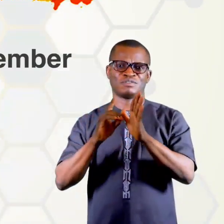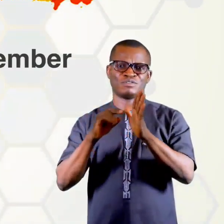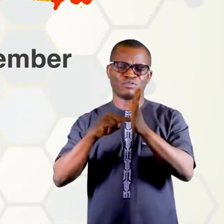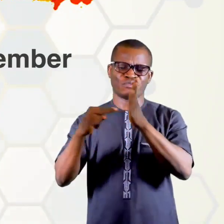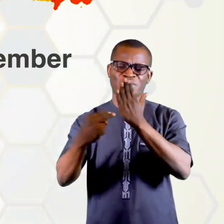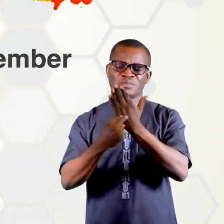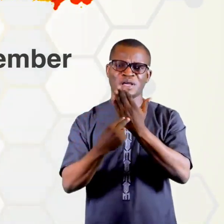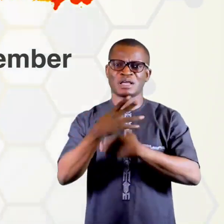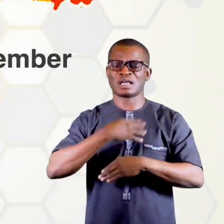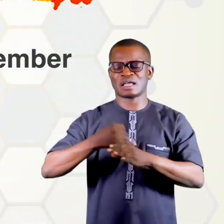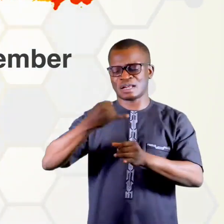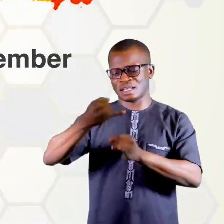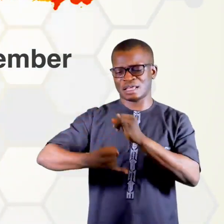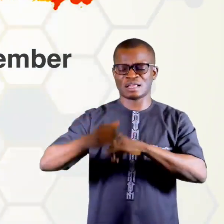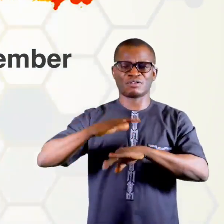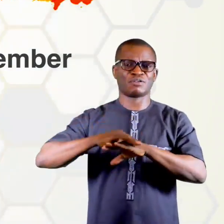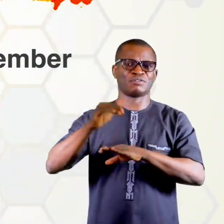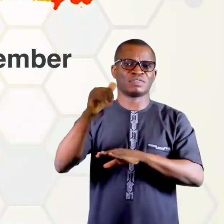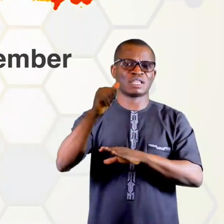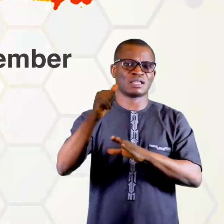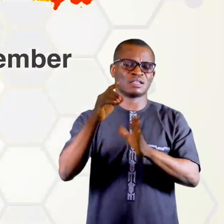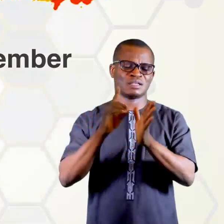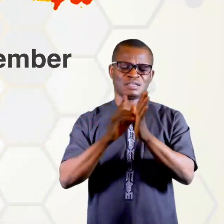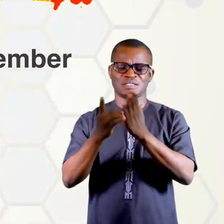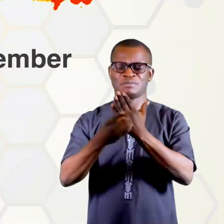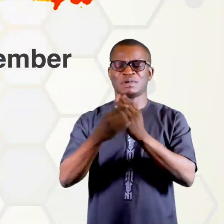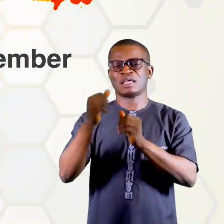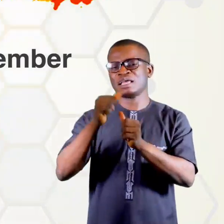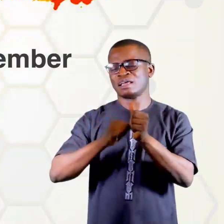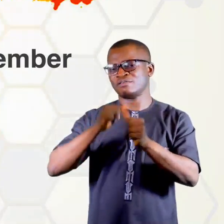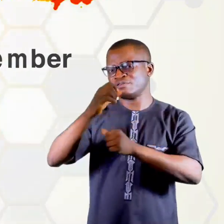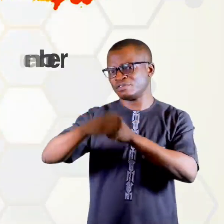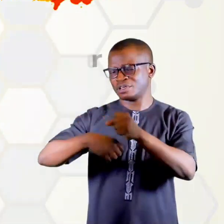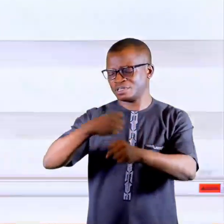and ends on the 10th of December every year.